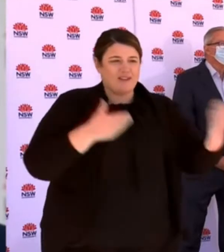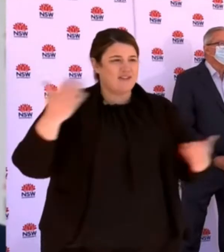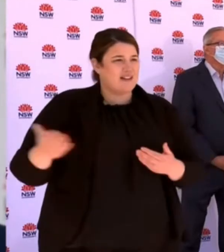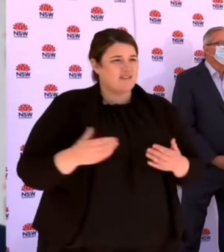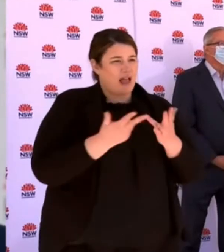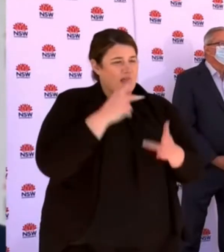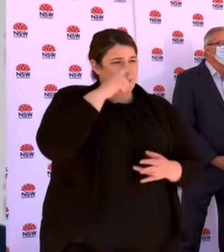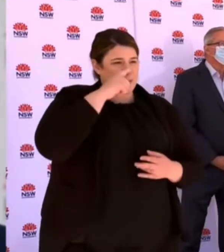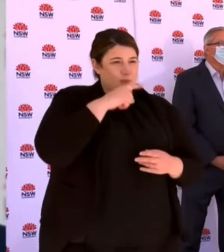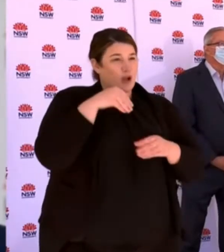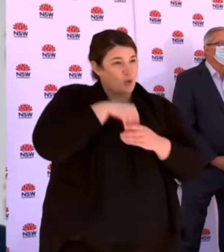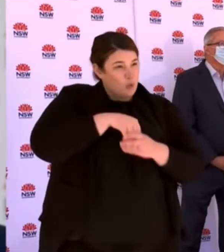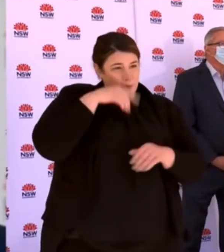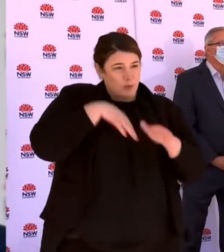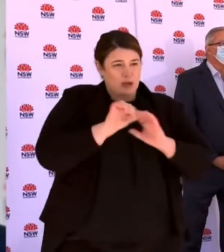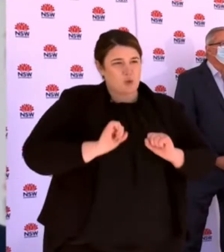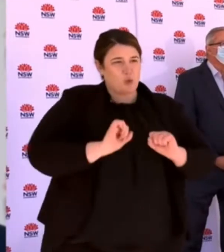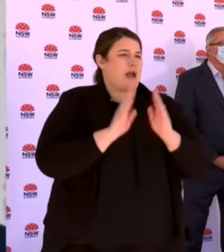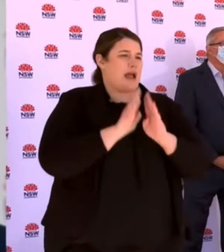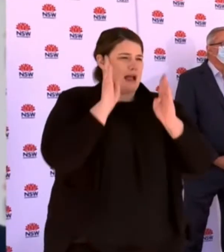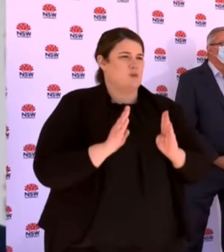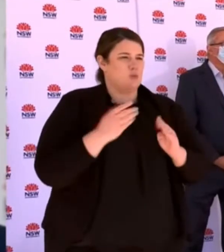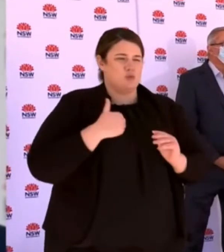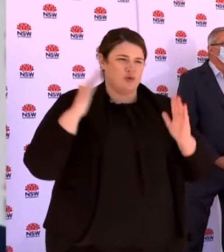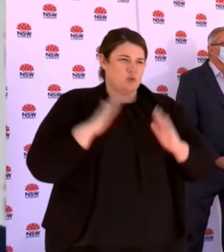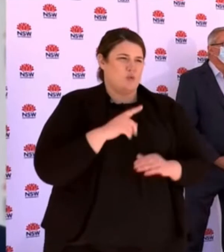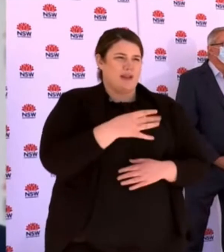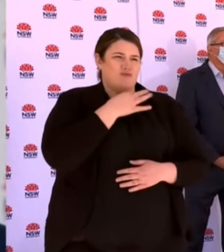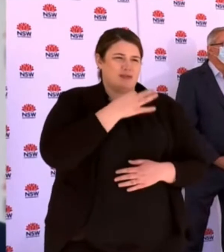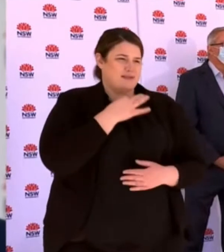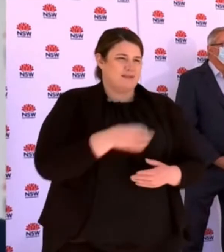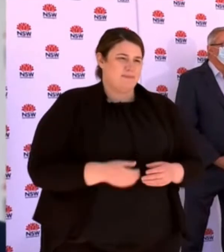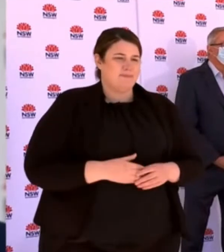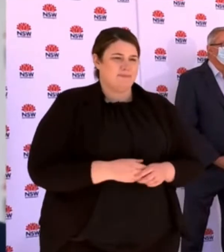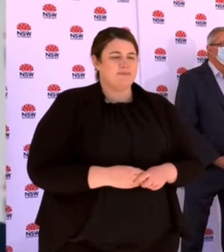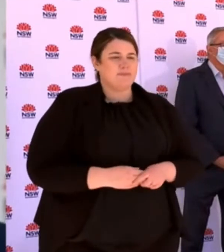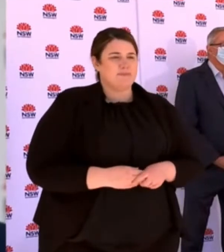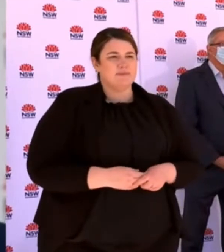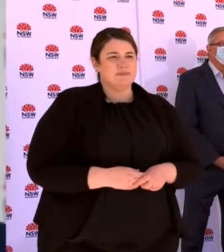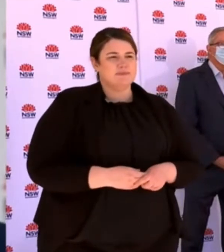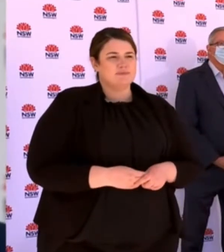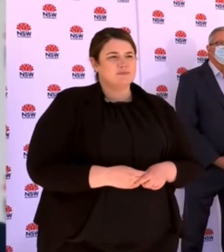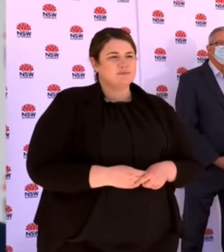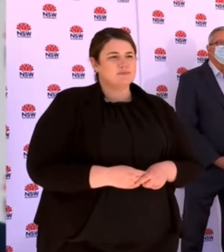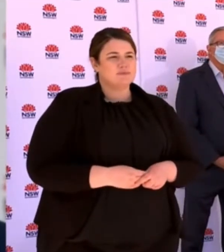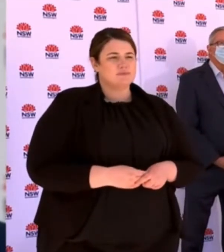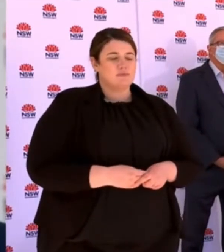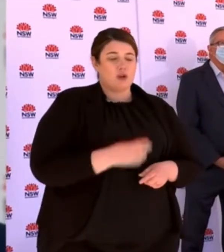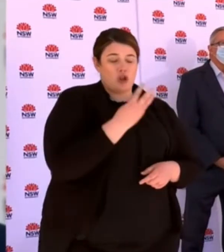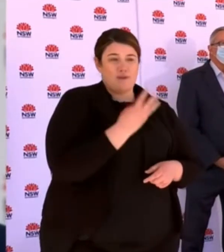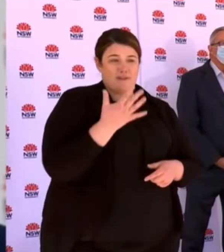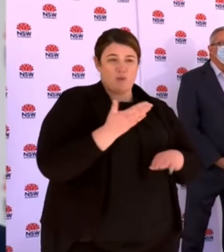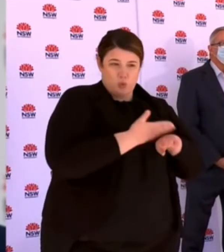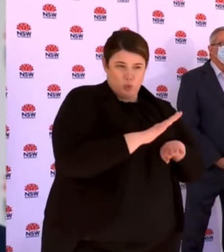rest of the household turn positive, and we want to reduce those risks in the community. Of the 35 new